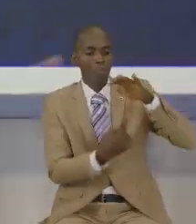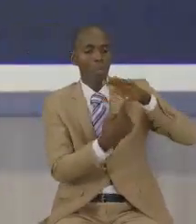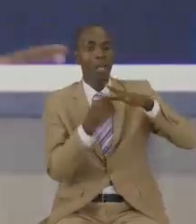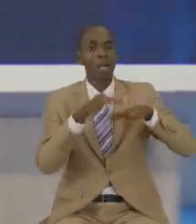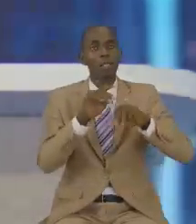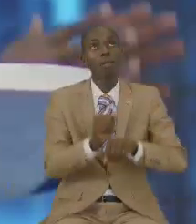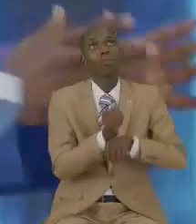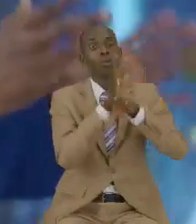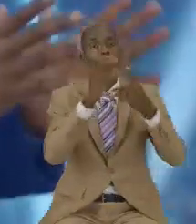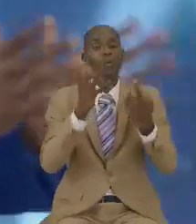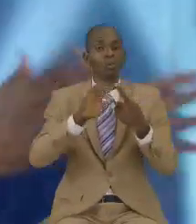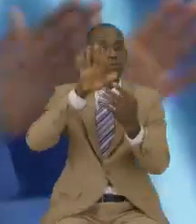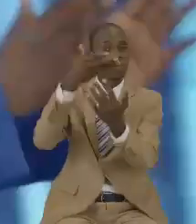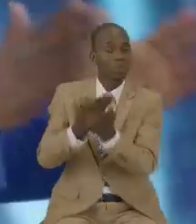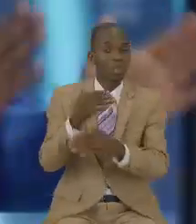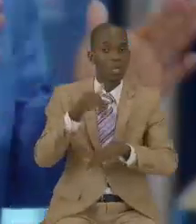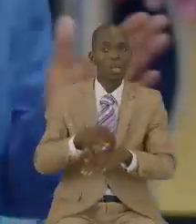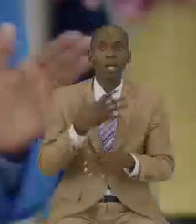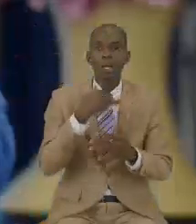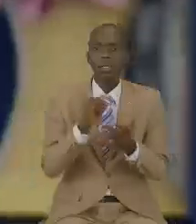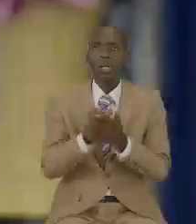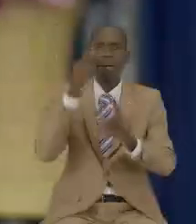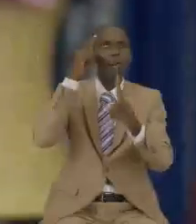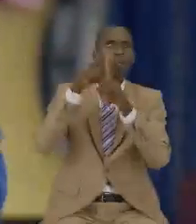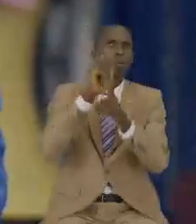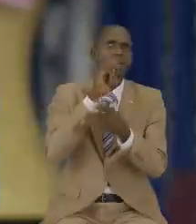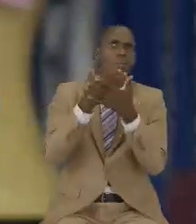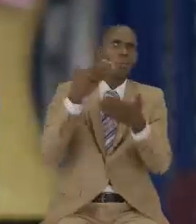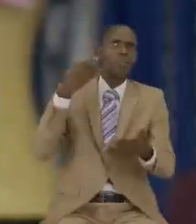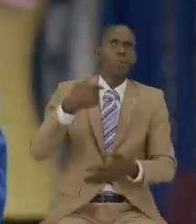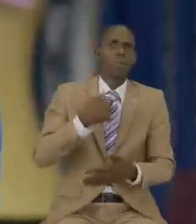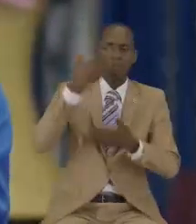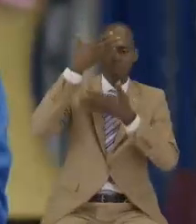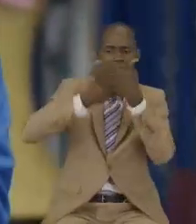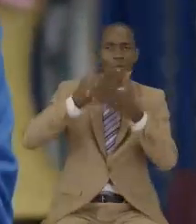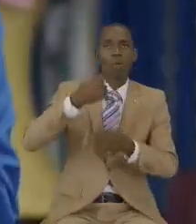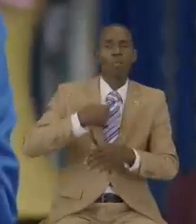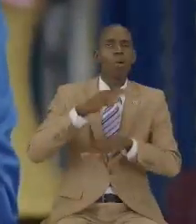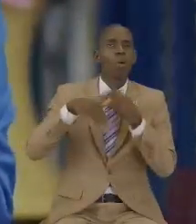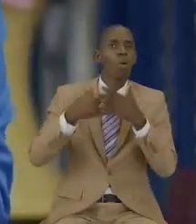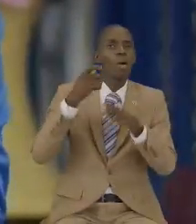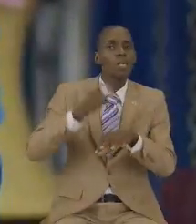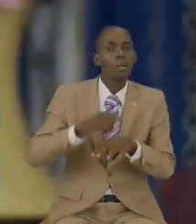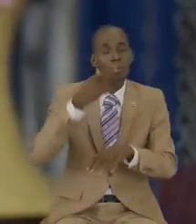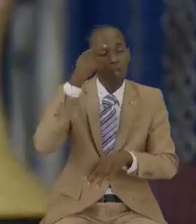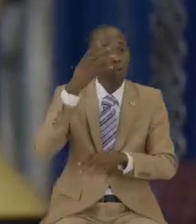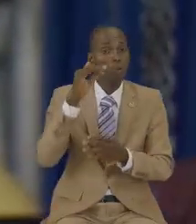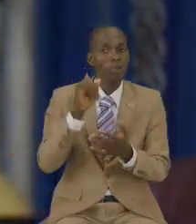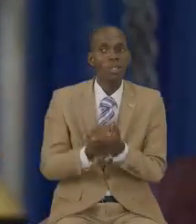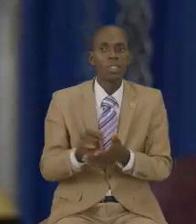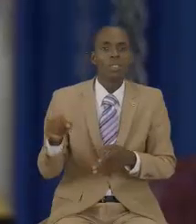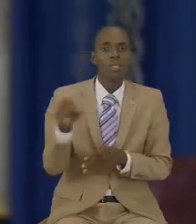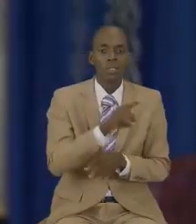reach. And they say that goal is before me all the time. Because of that, they set